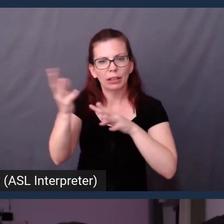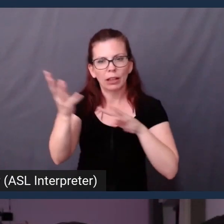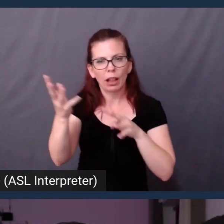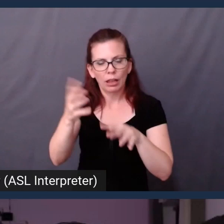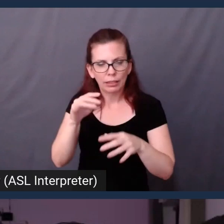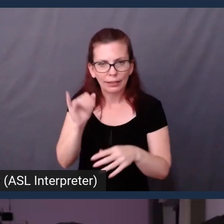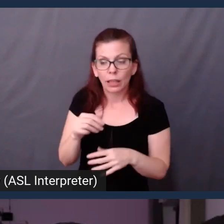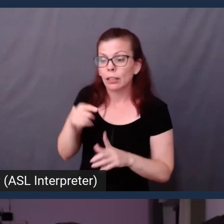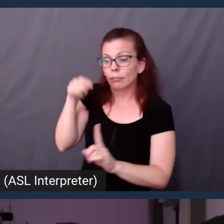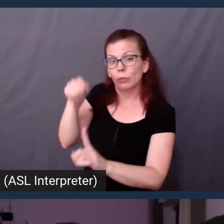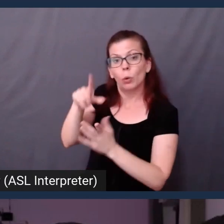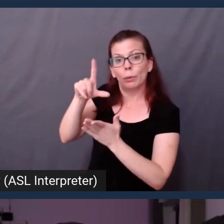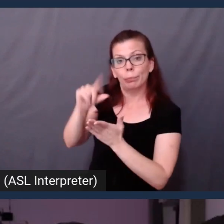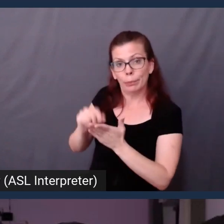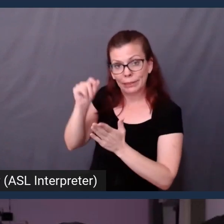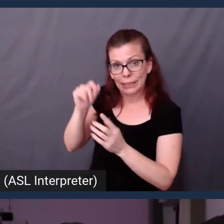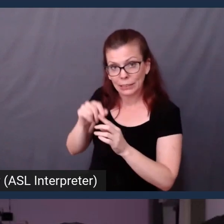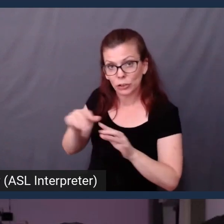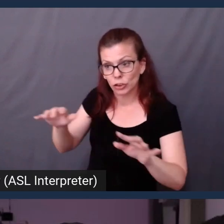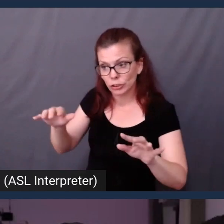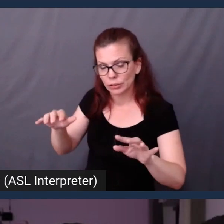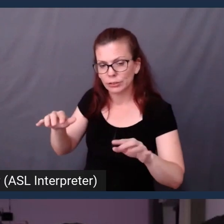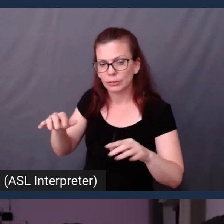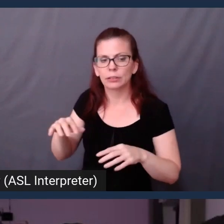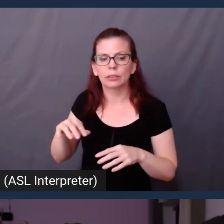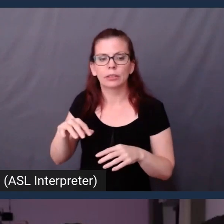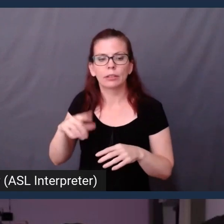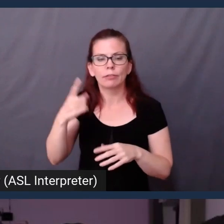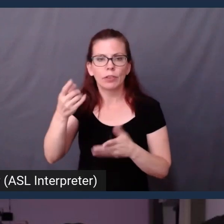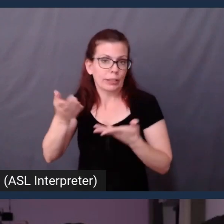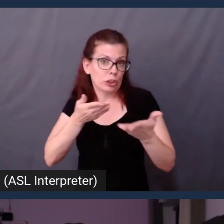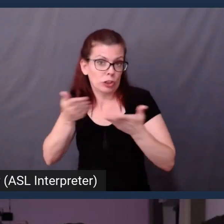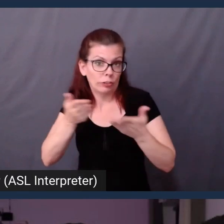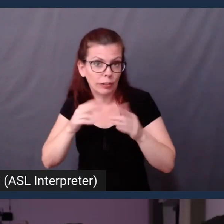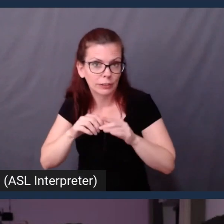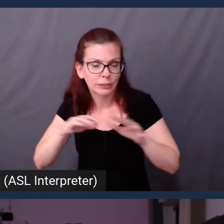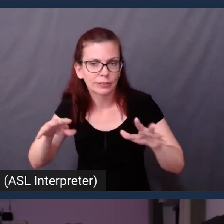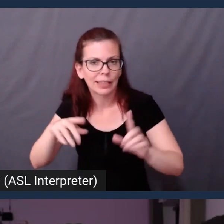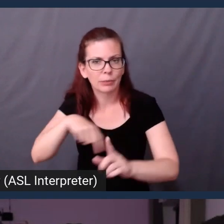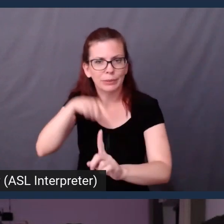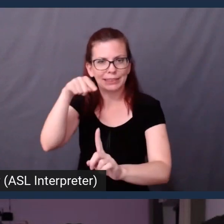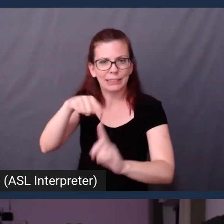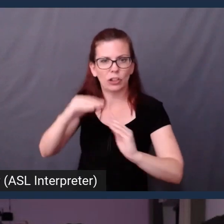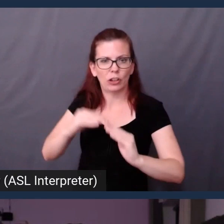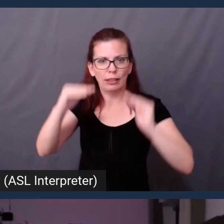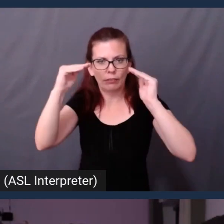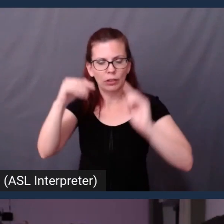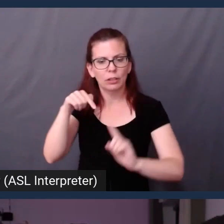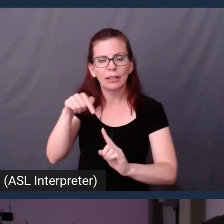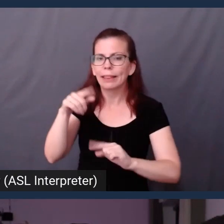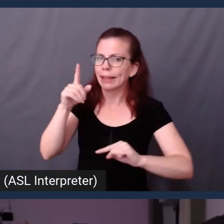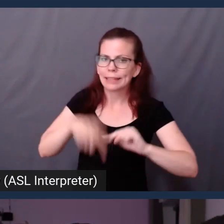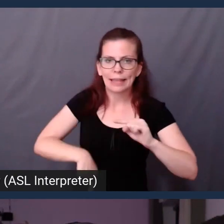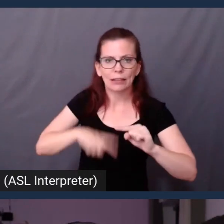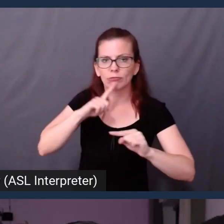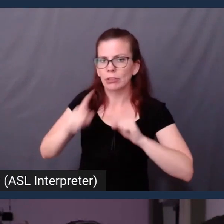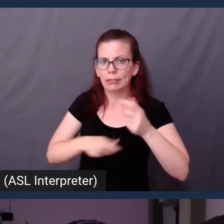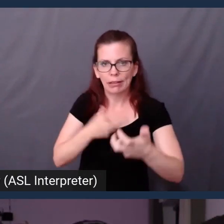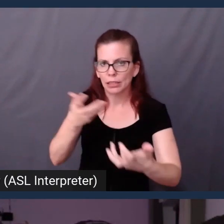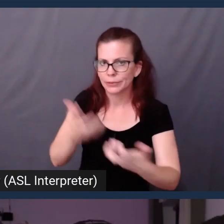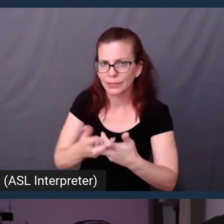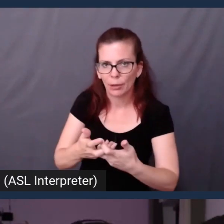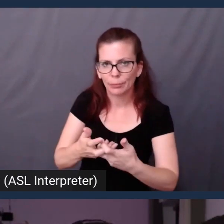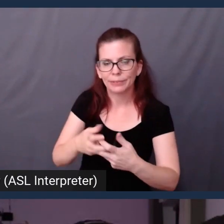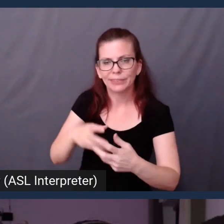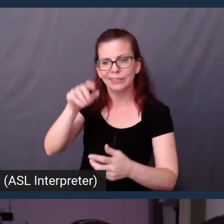if applications kind of are deployed or services are deployed at a particular level, they can't really adapt to this traffic